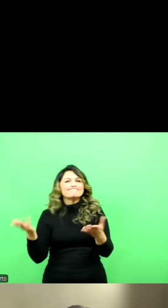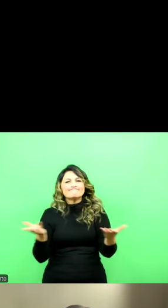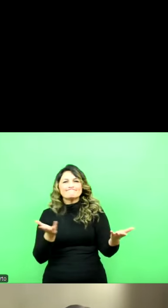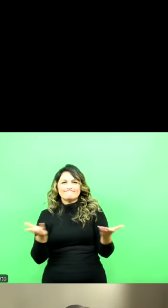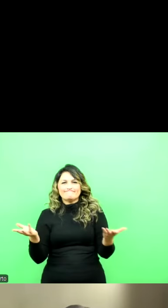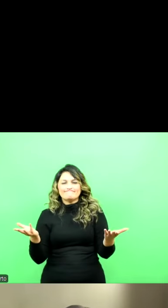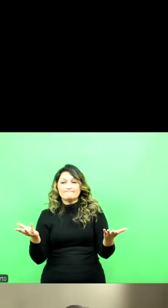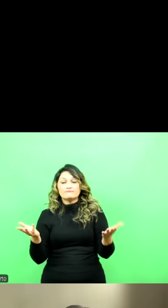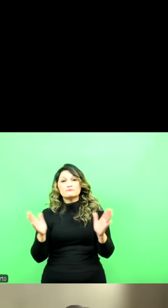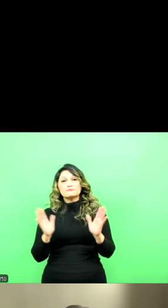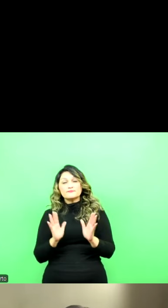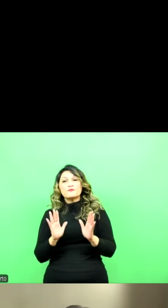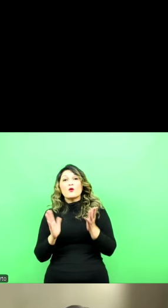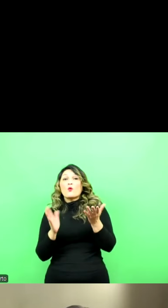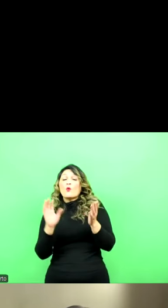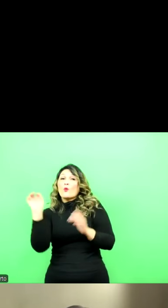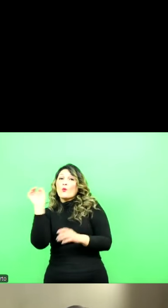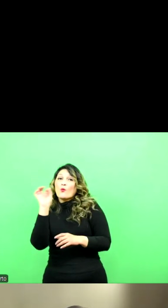person from seeking aid.